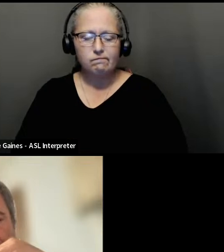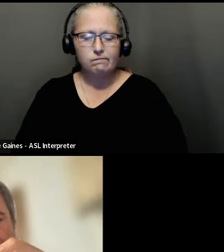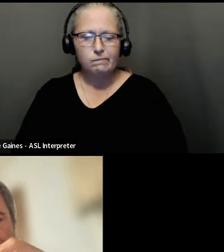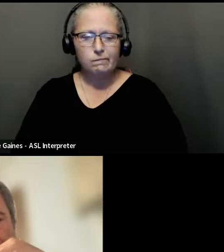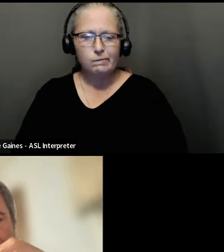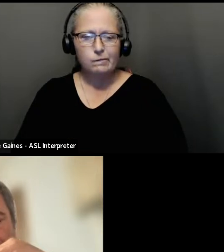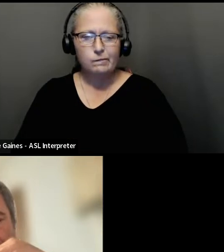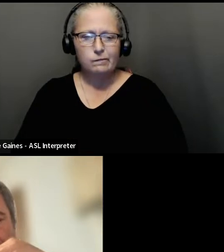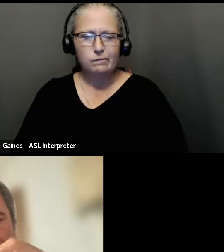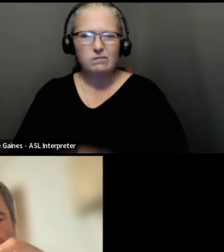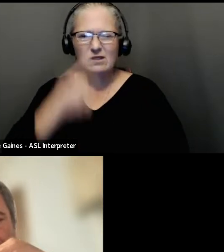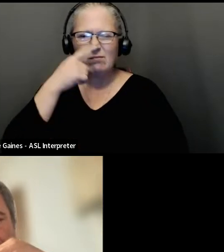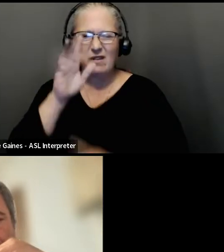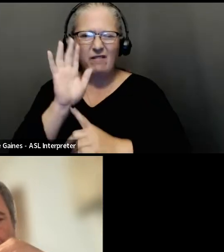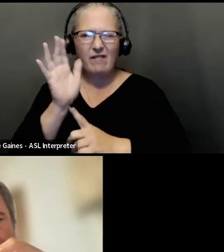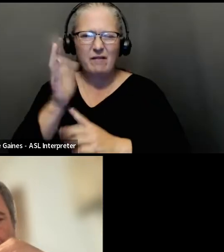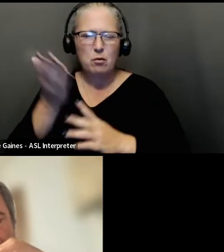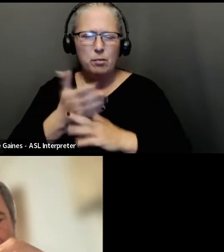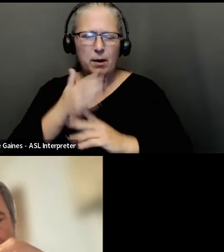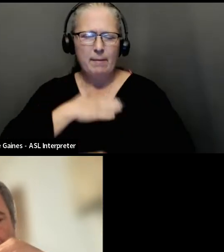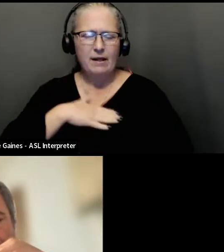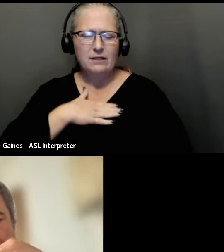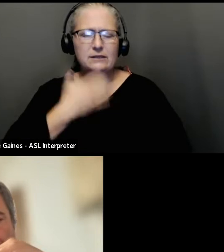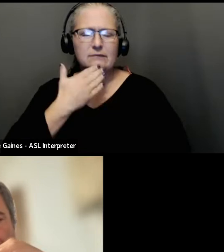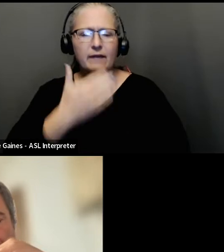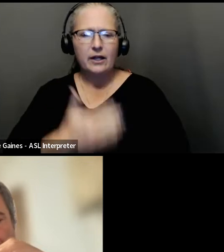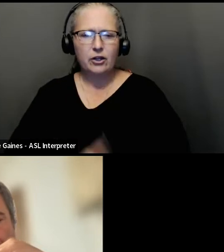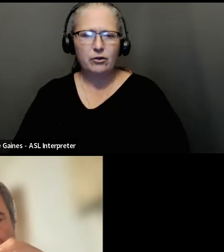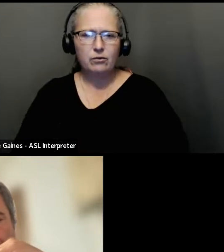we take a 5-minute break, please? Thank you.